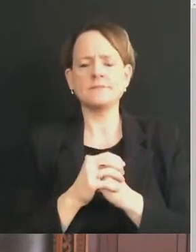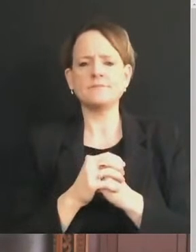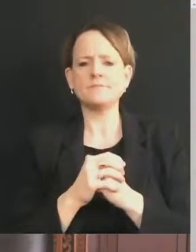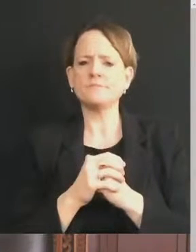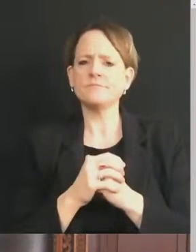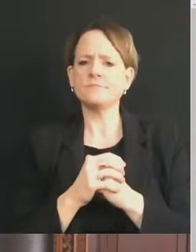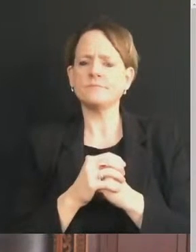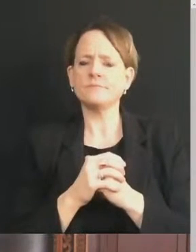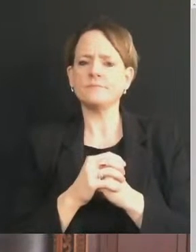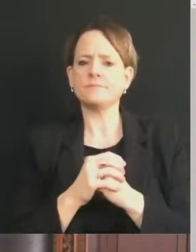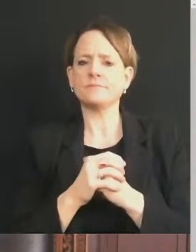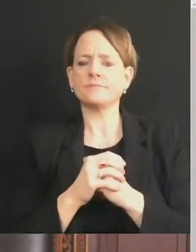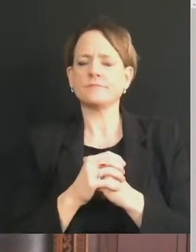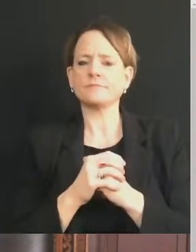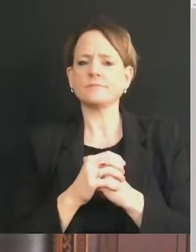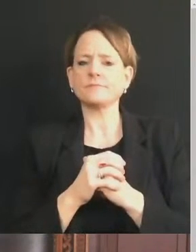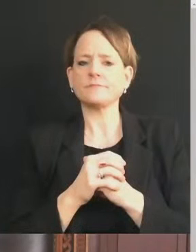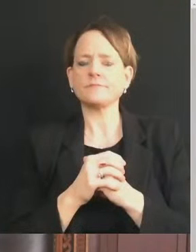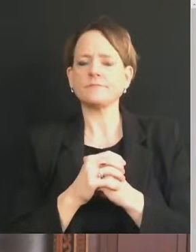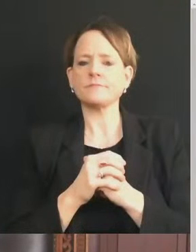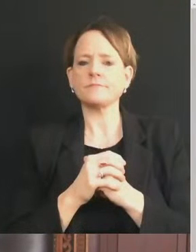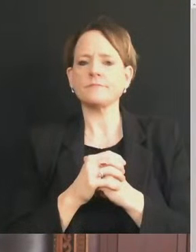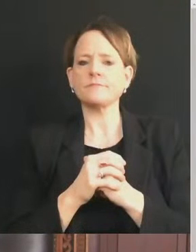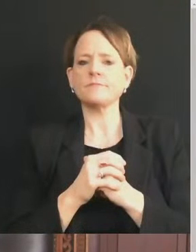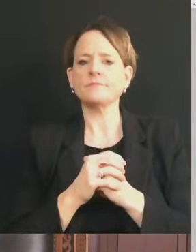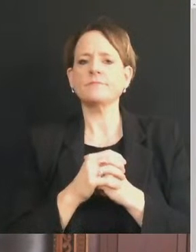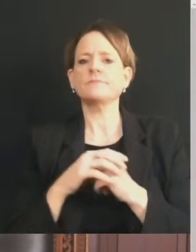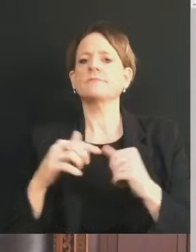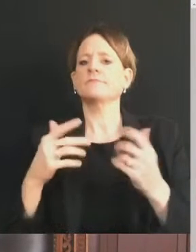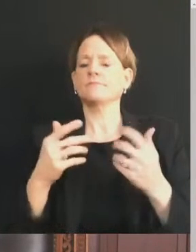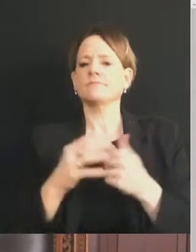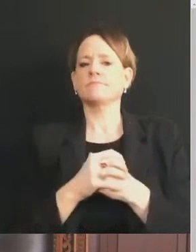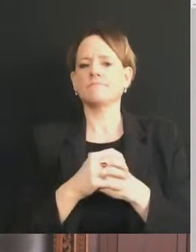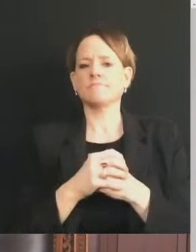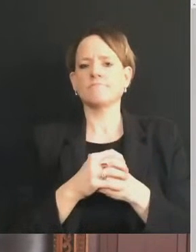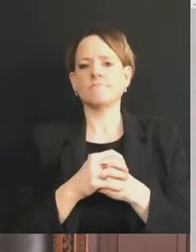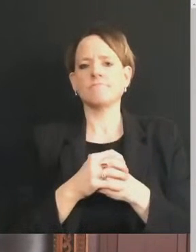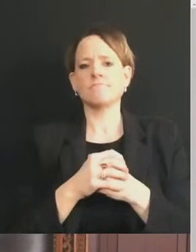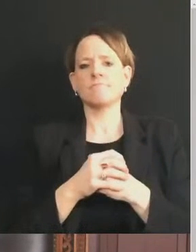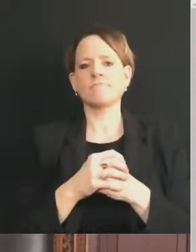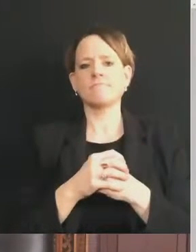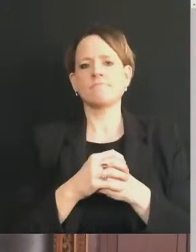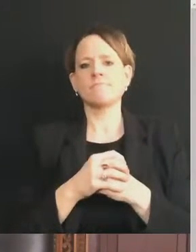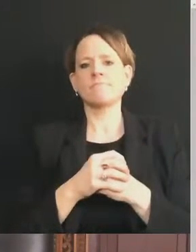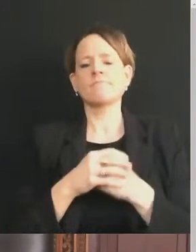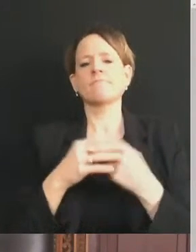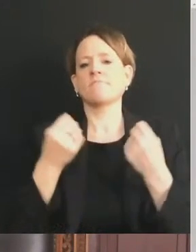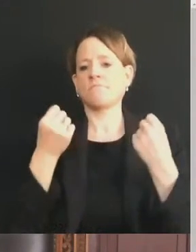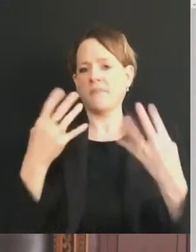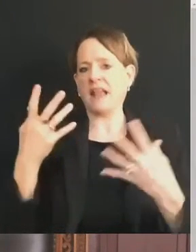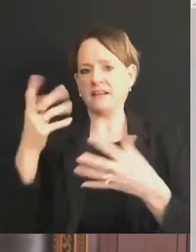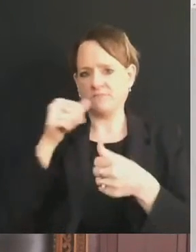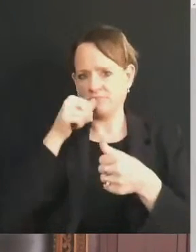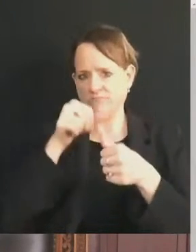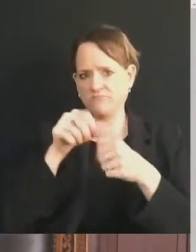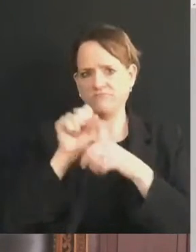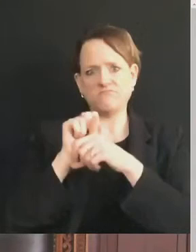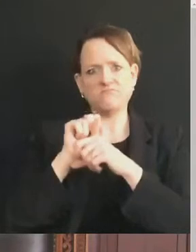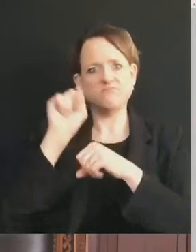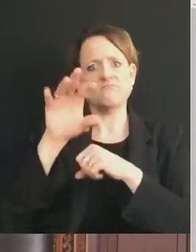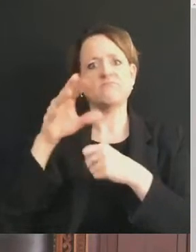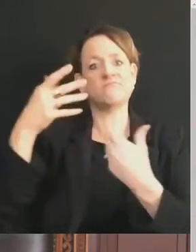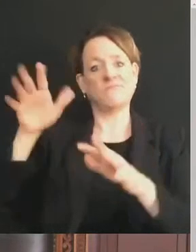mail-in ballots, and so that takes care of a lot of the people in the state of Wisconsin. But for those who are voting in person